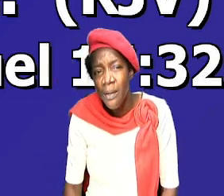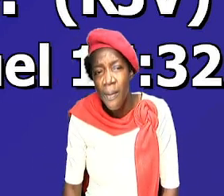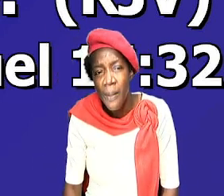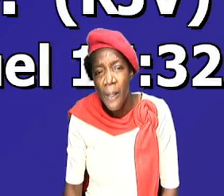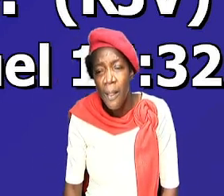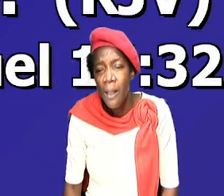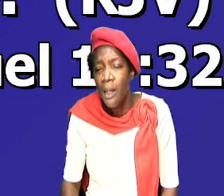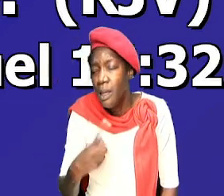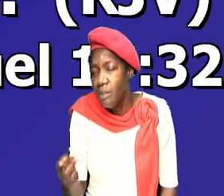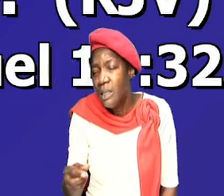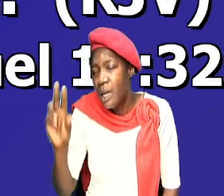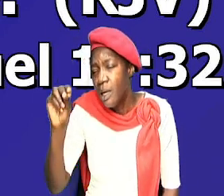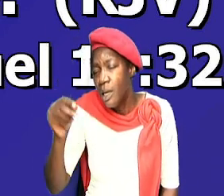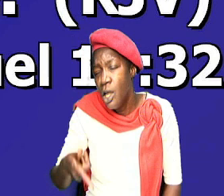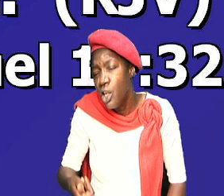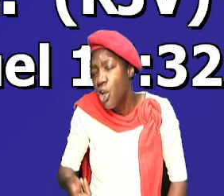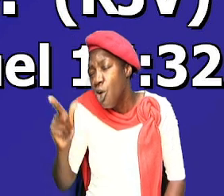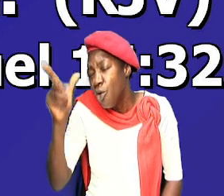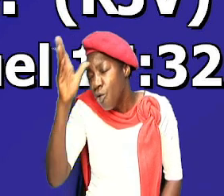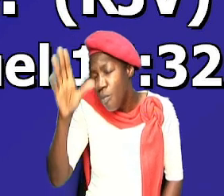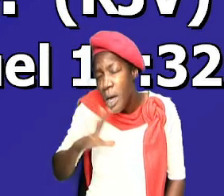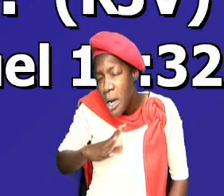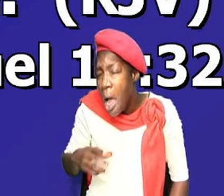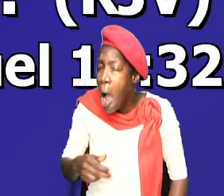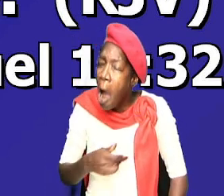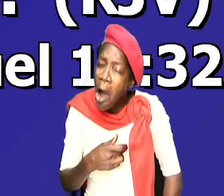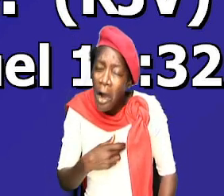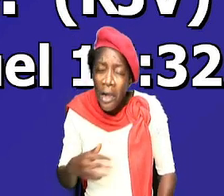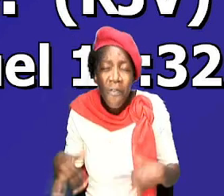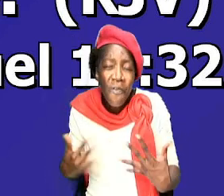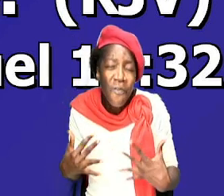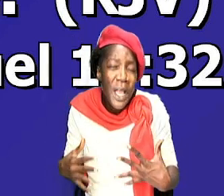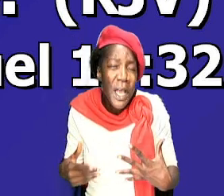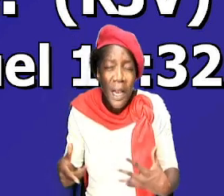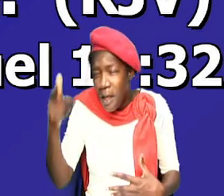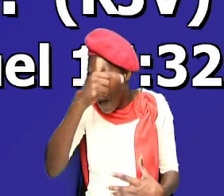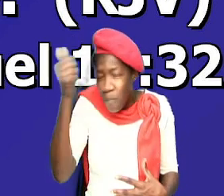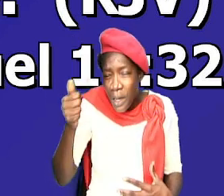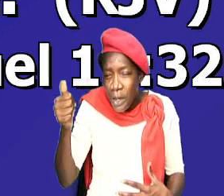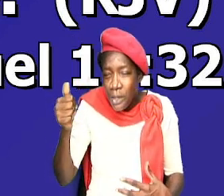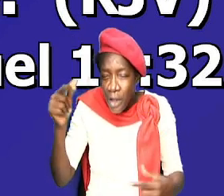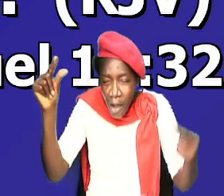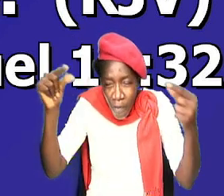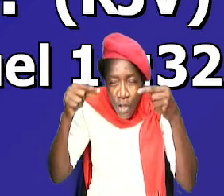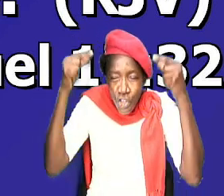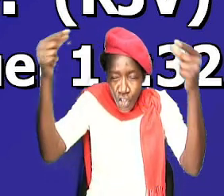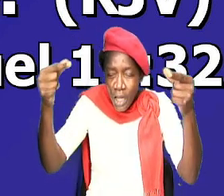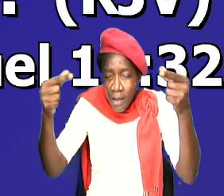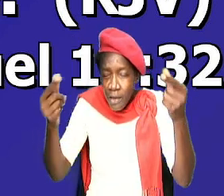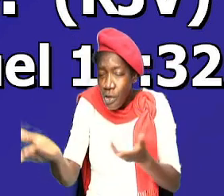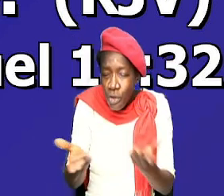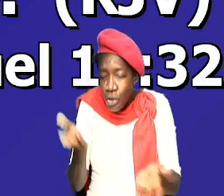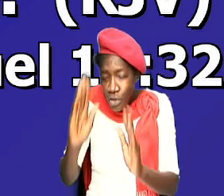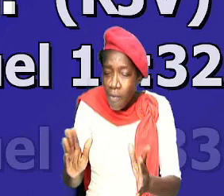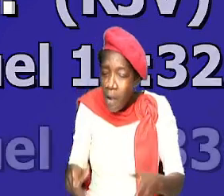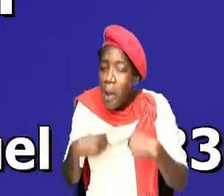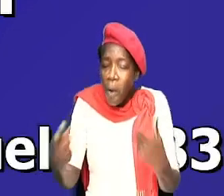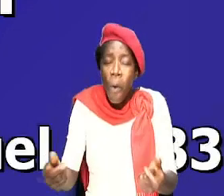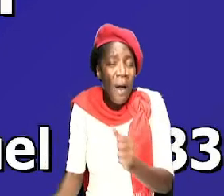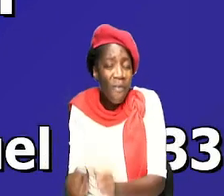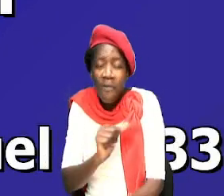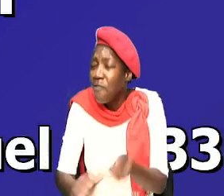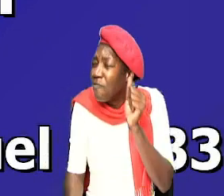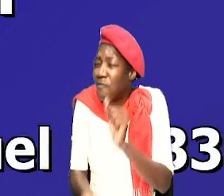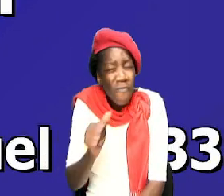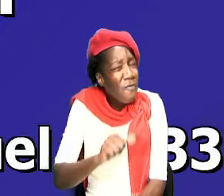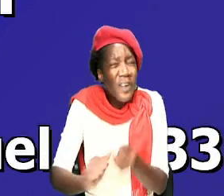But he said, let no man's heart fail them because of him. Thy servant will go and fight him. And David said to